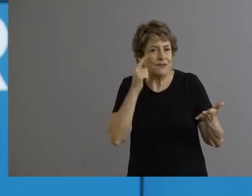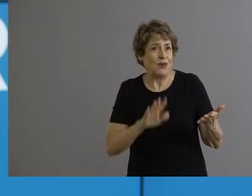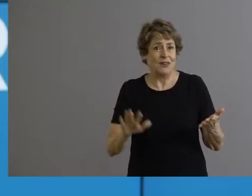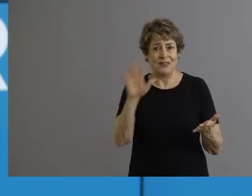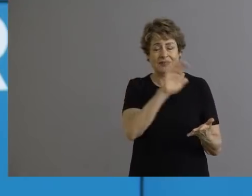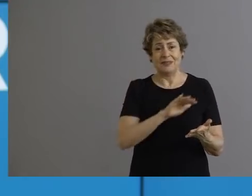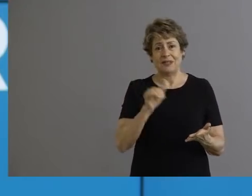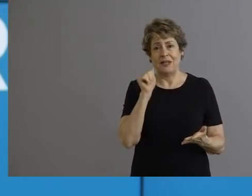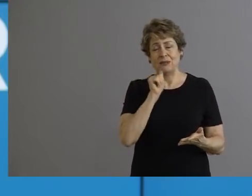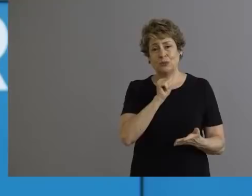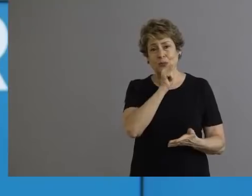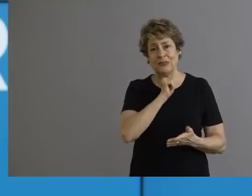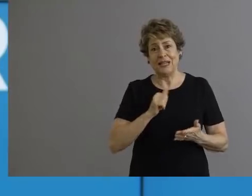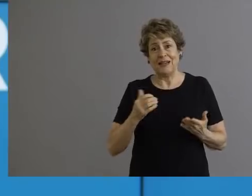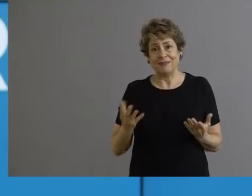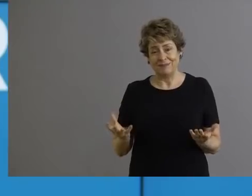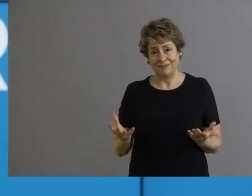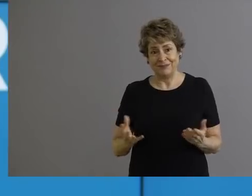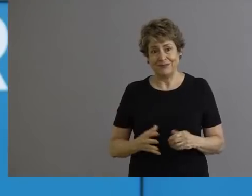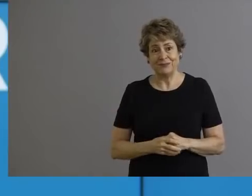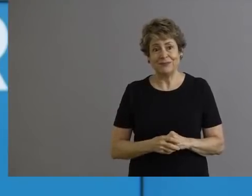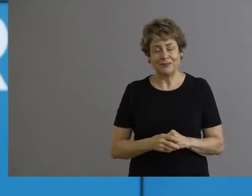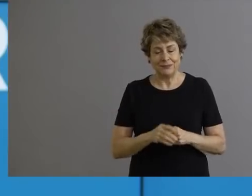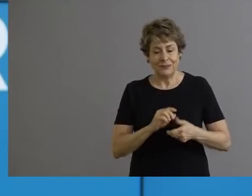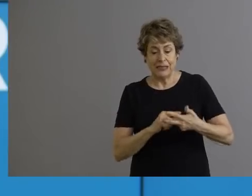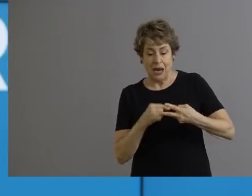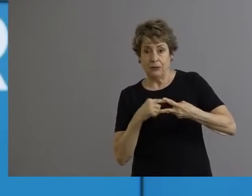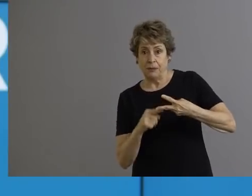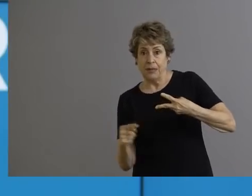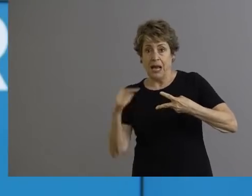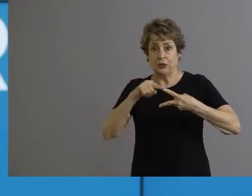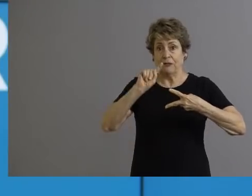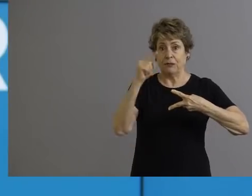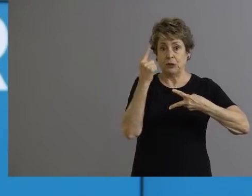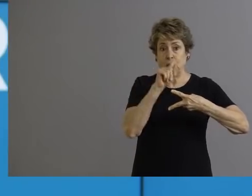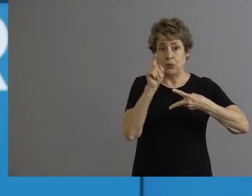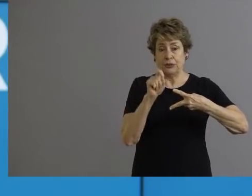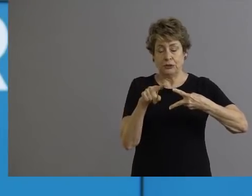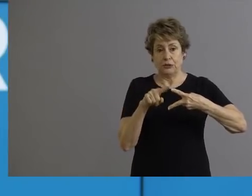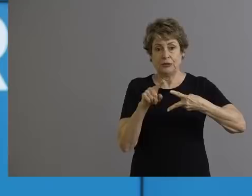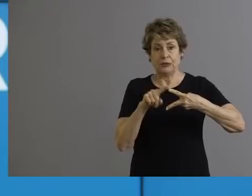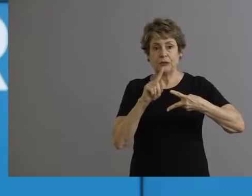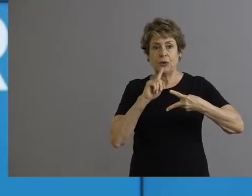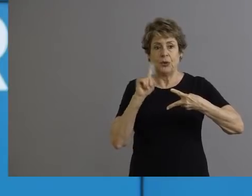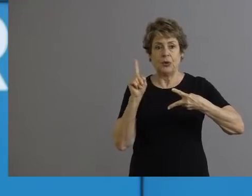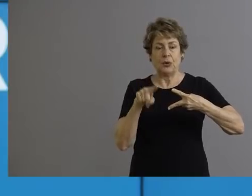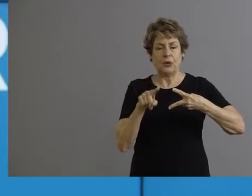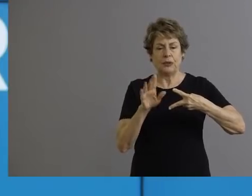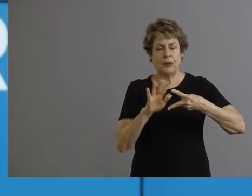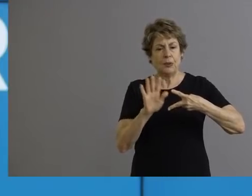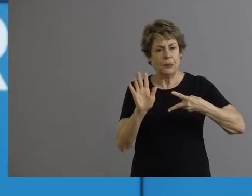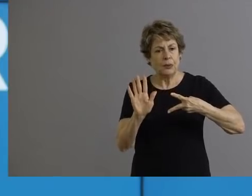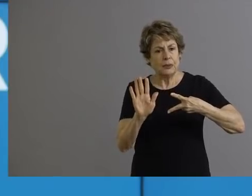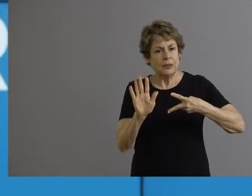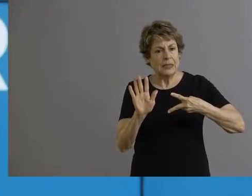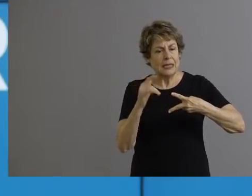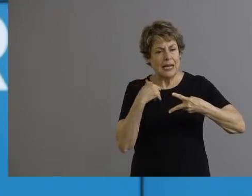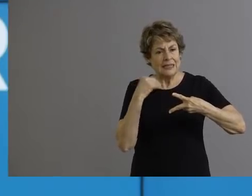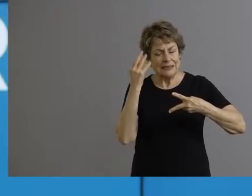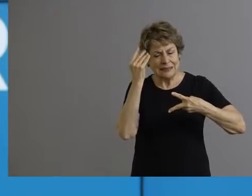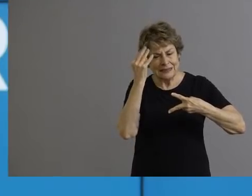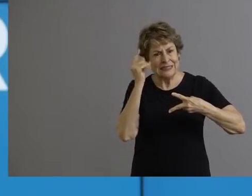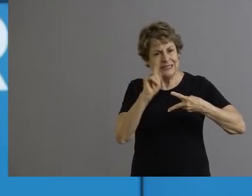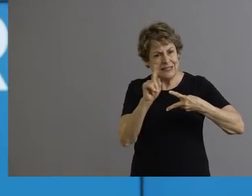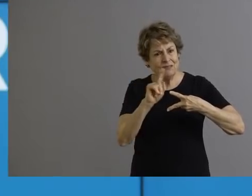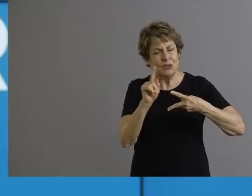to a different order, I always look at the different options of where we are and